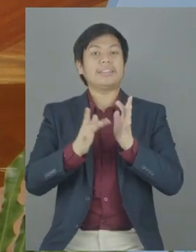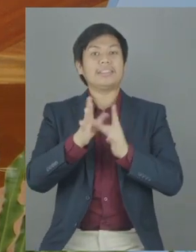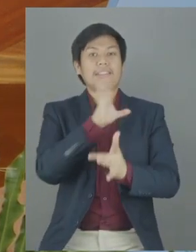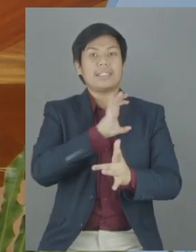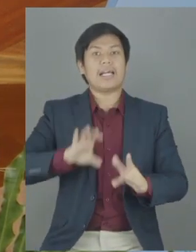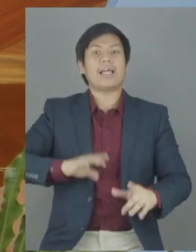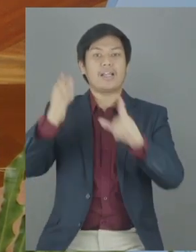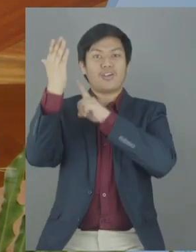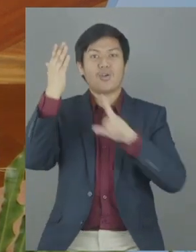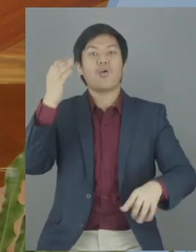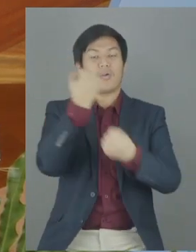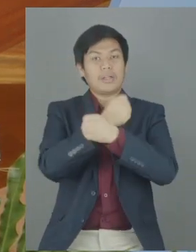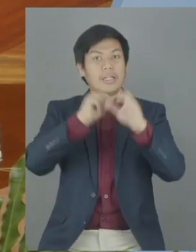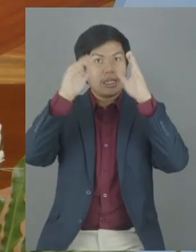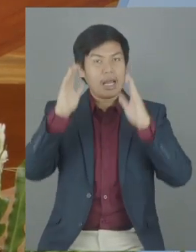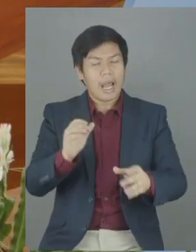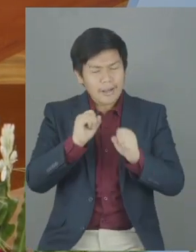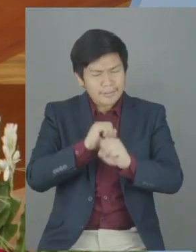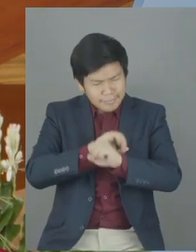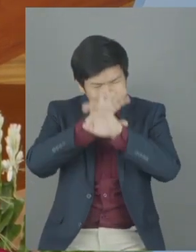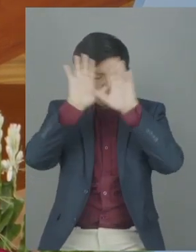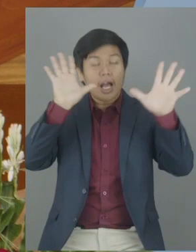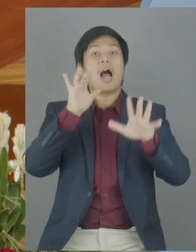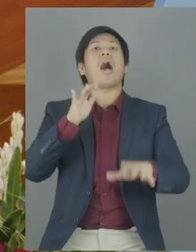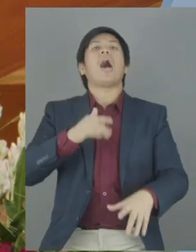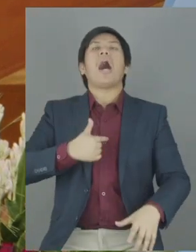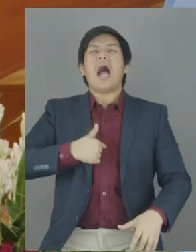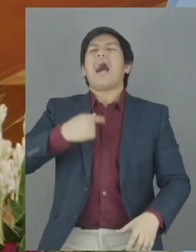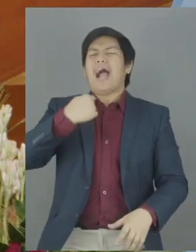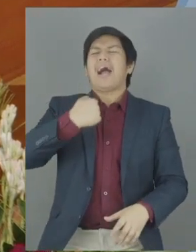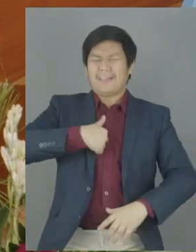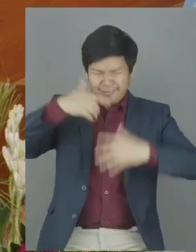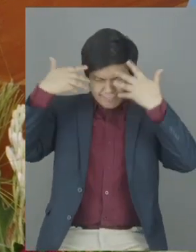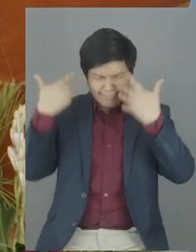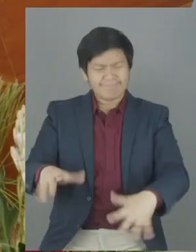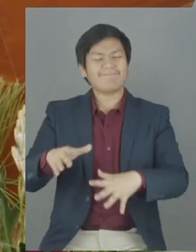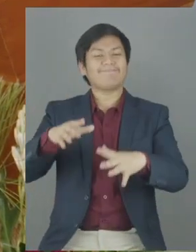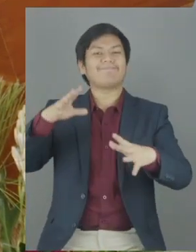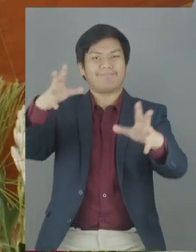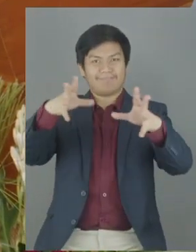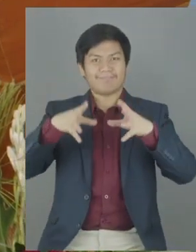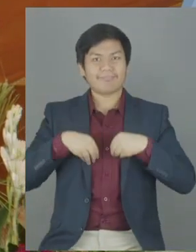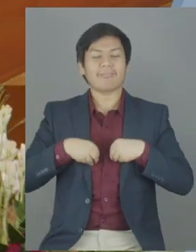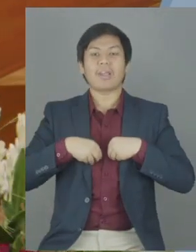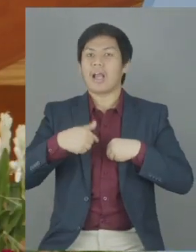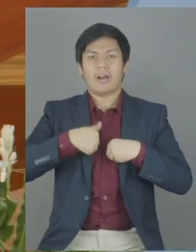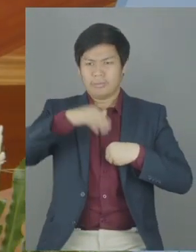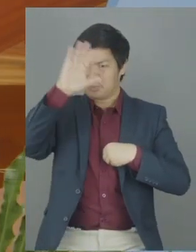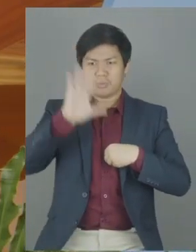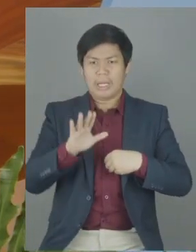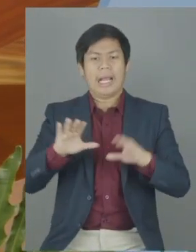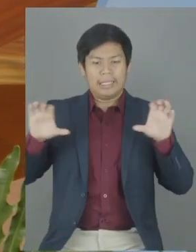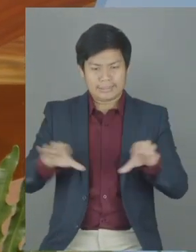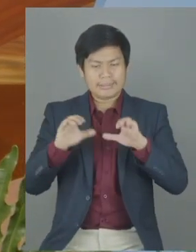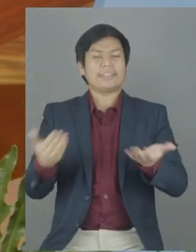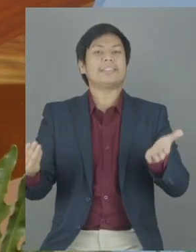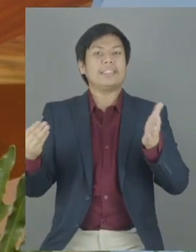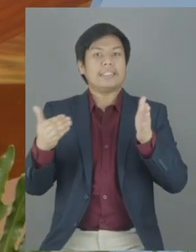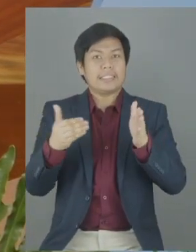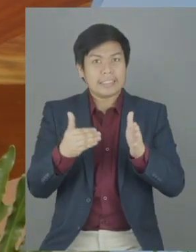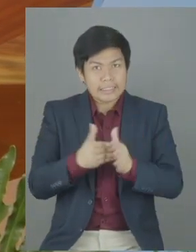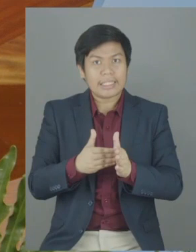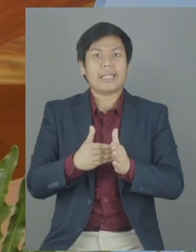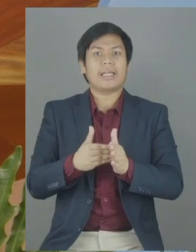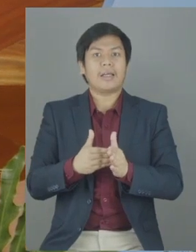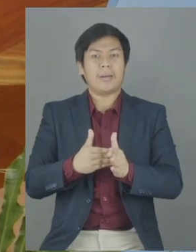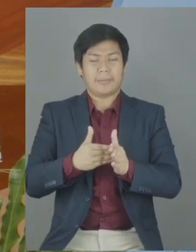and Savior, you wake up and tell it to yourself, I am already accepted. I am not going to do anything today just